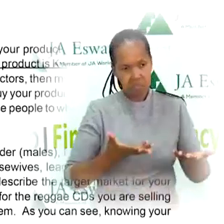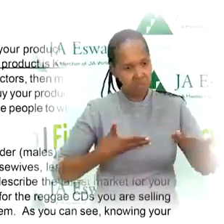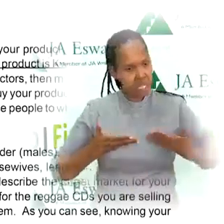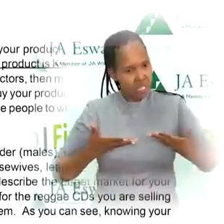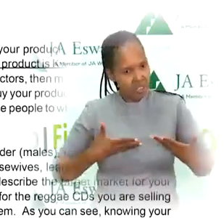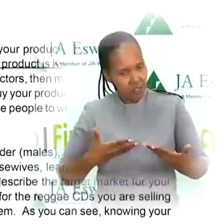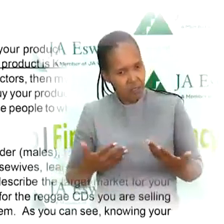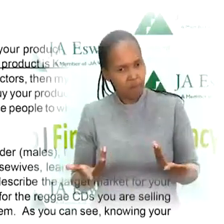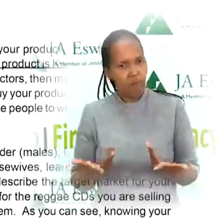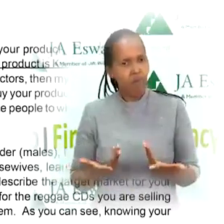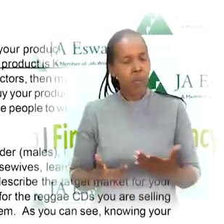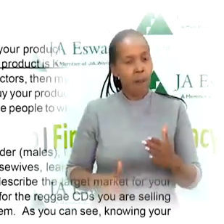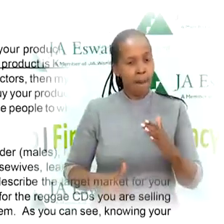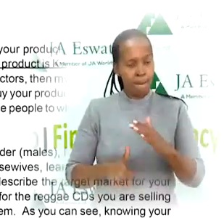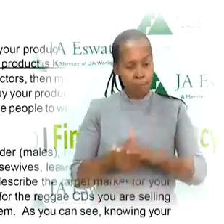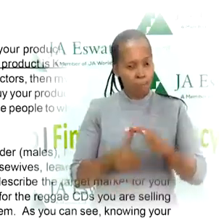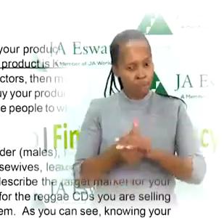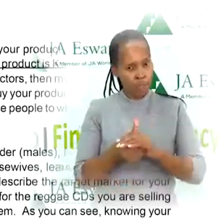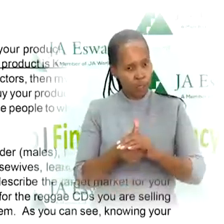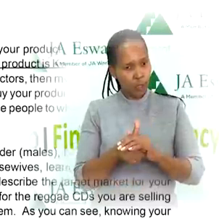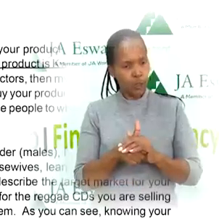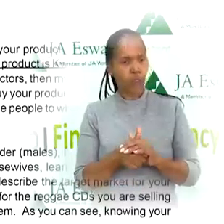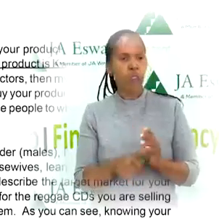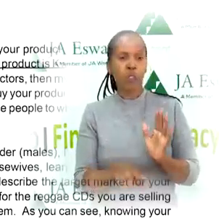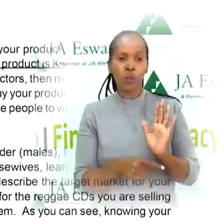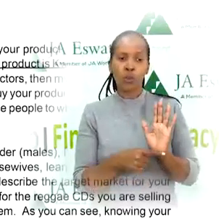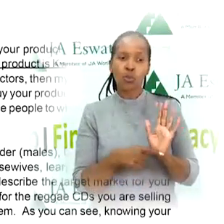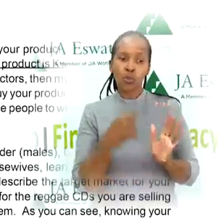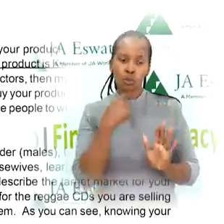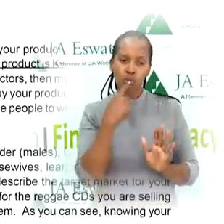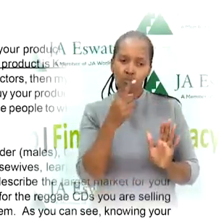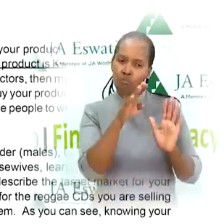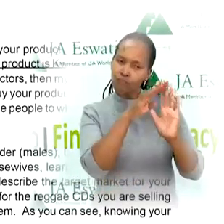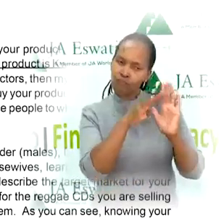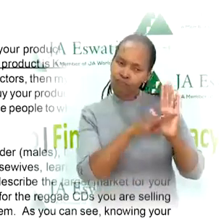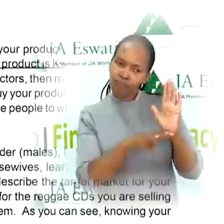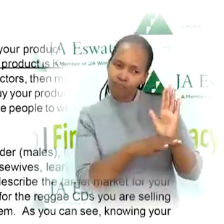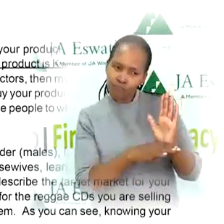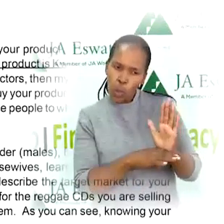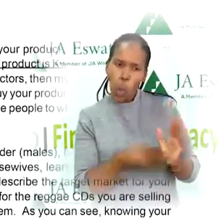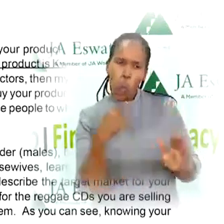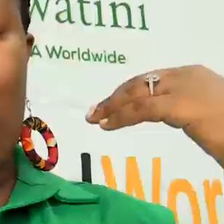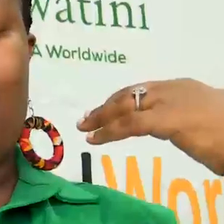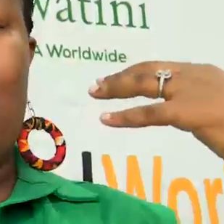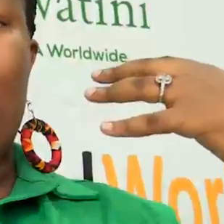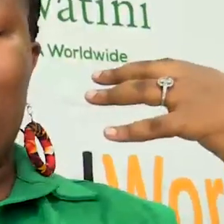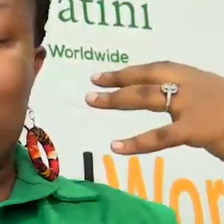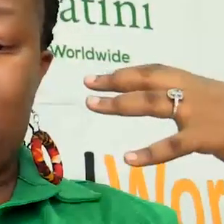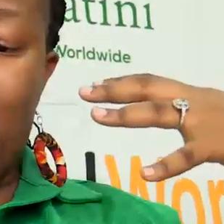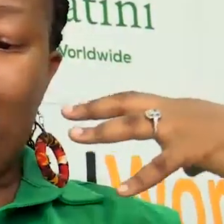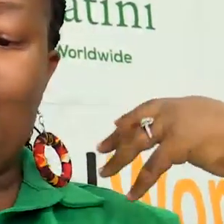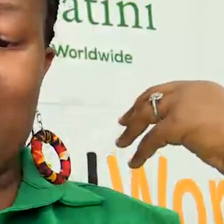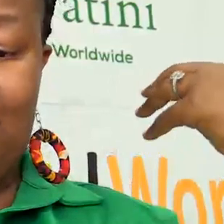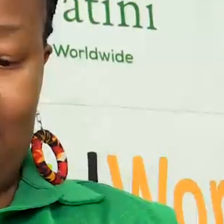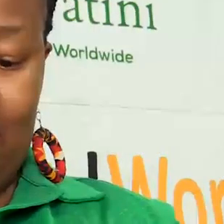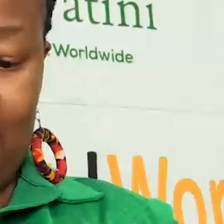to identify when you're going to start a business that who is going to be your market. If my product, for example,